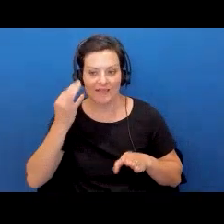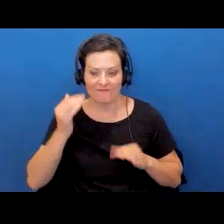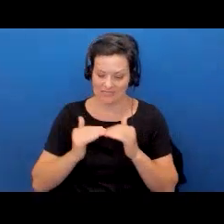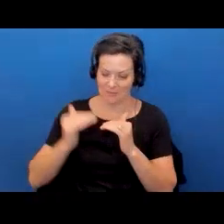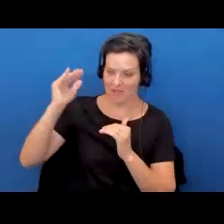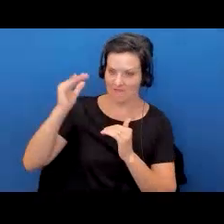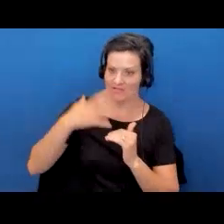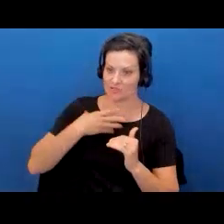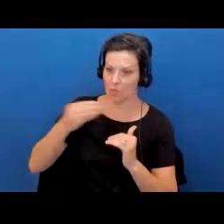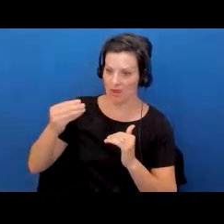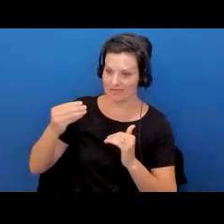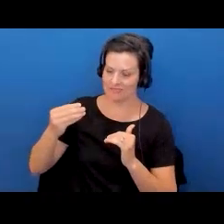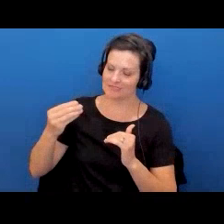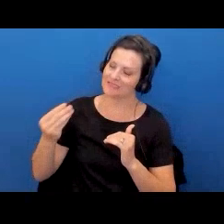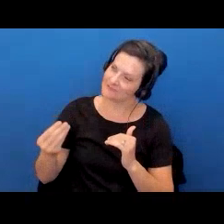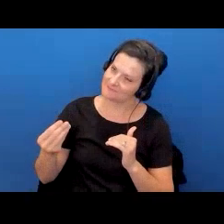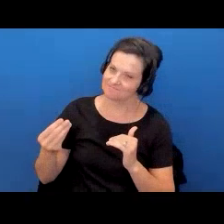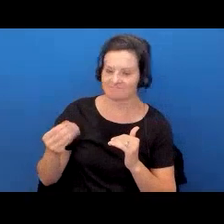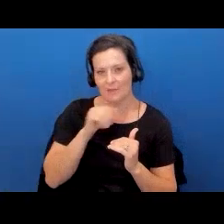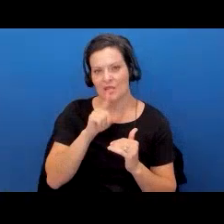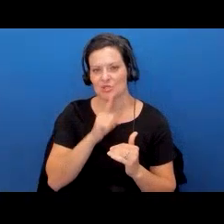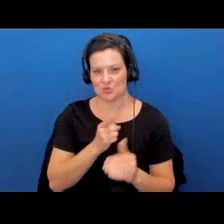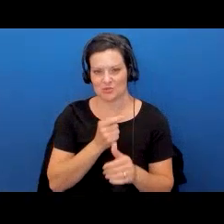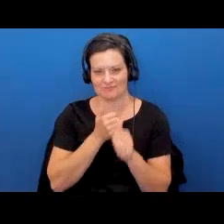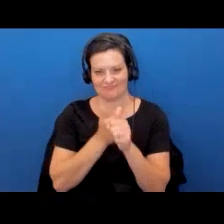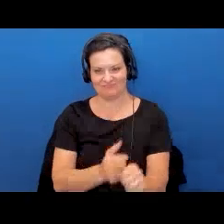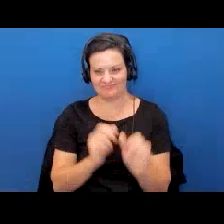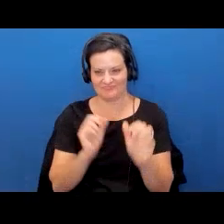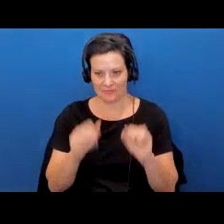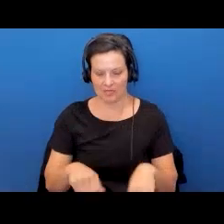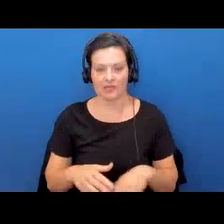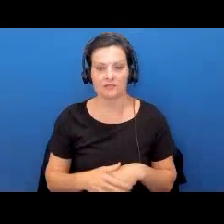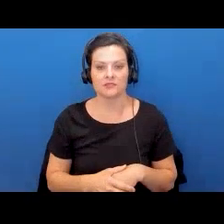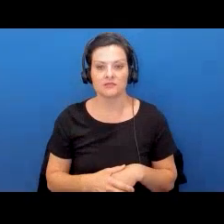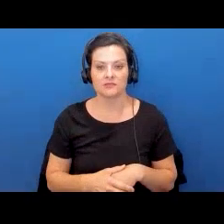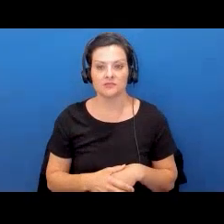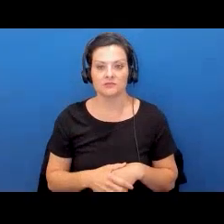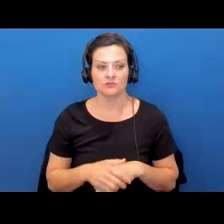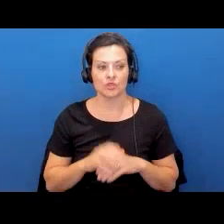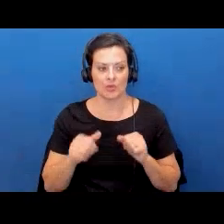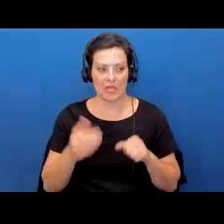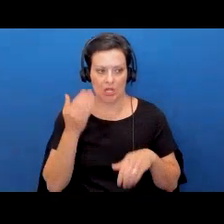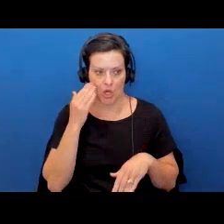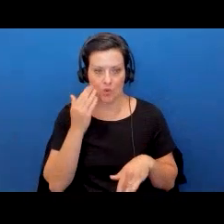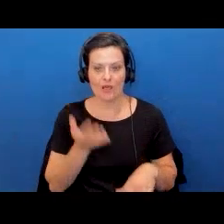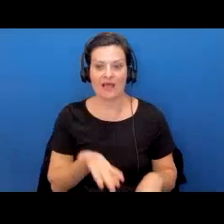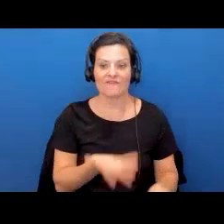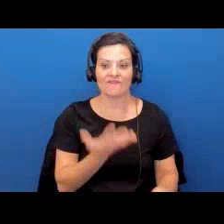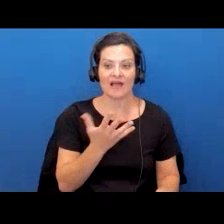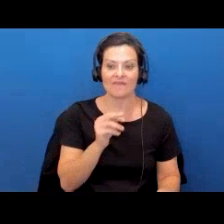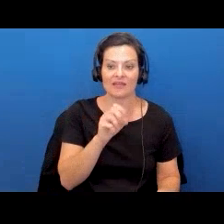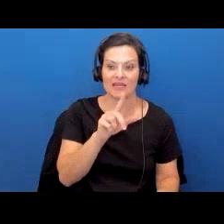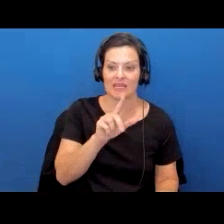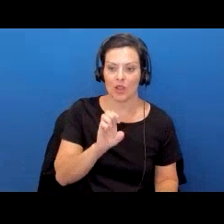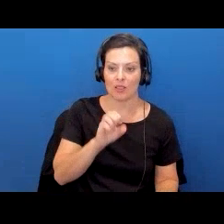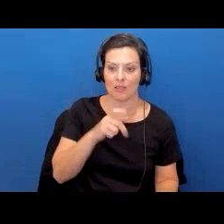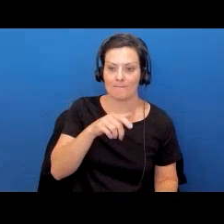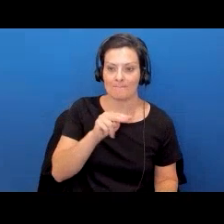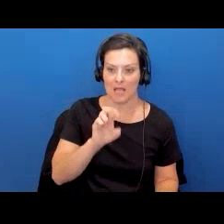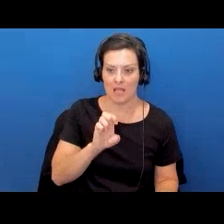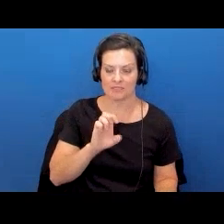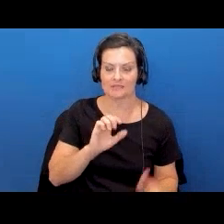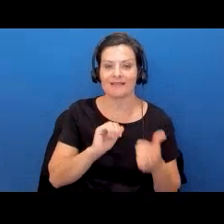pine. And I'm not sure that's really true. So the only way to tell 5-needle pines reliably is looking at the